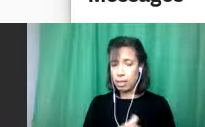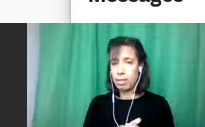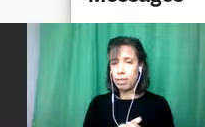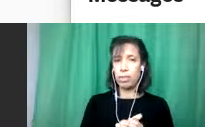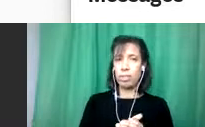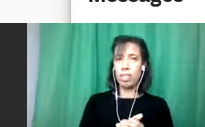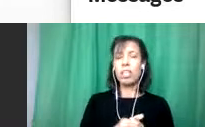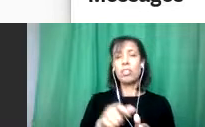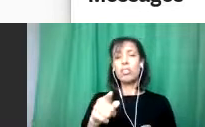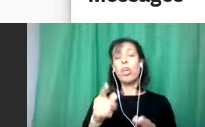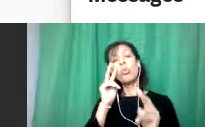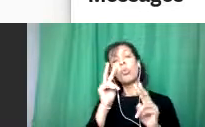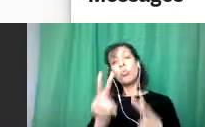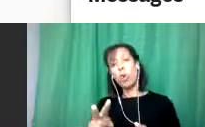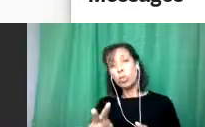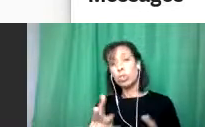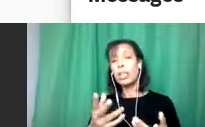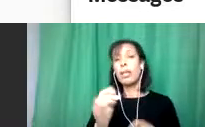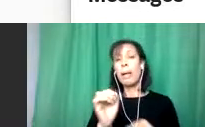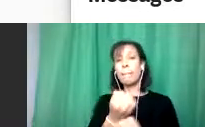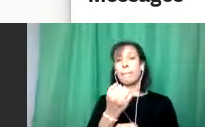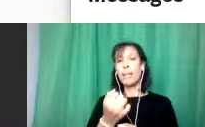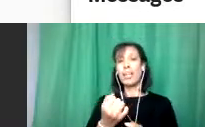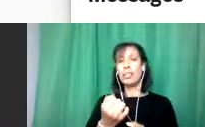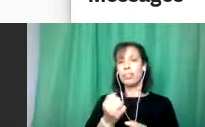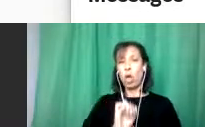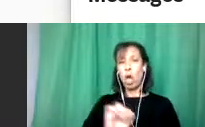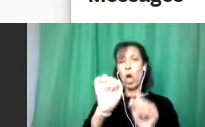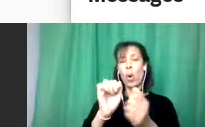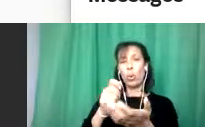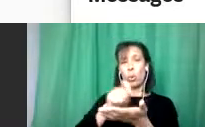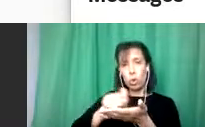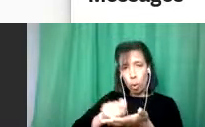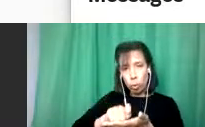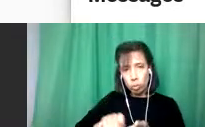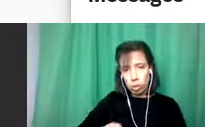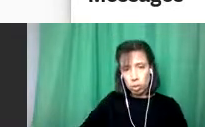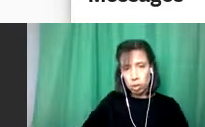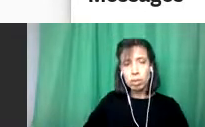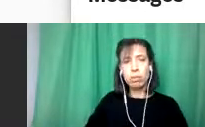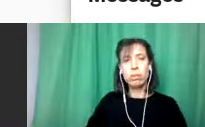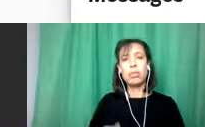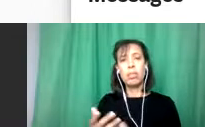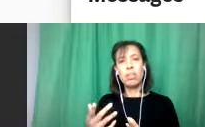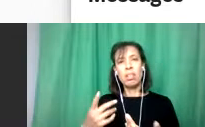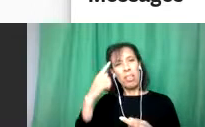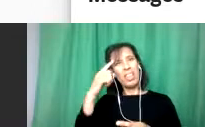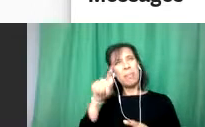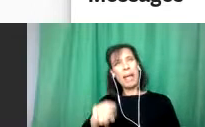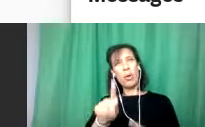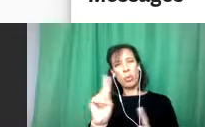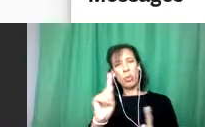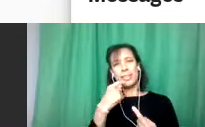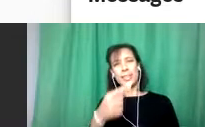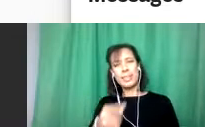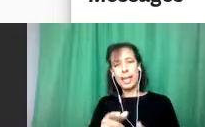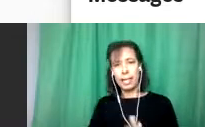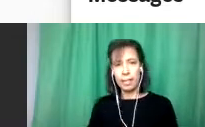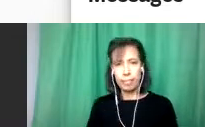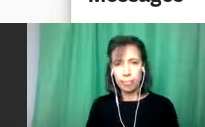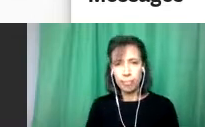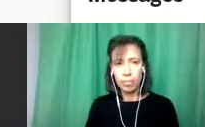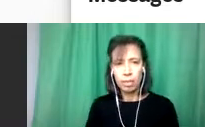your own understanding about what Bowd is saying. The second activity is the pen portrait,